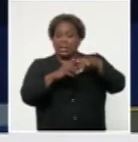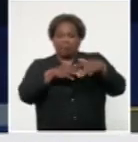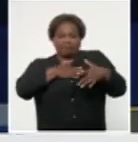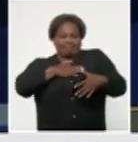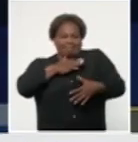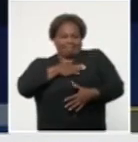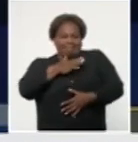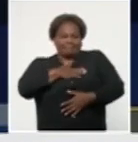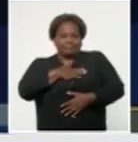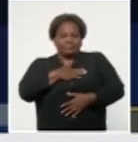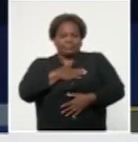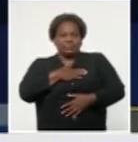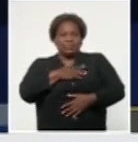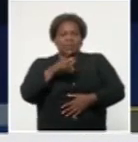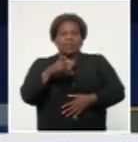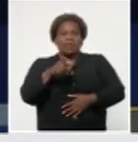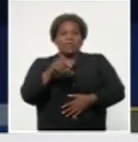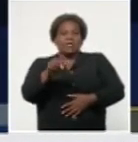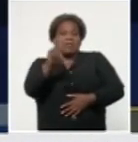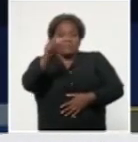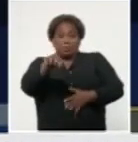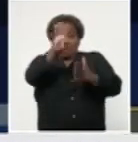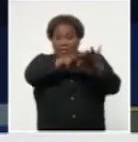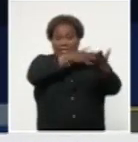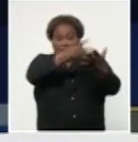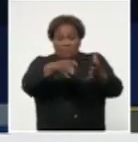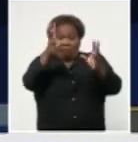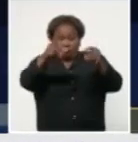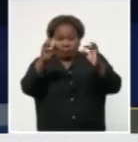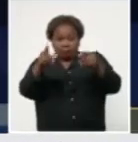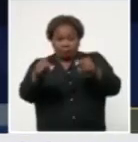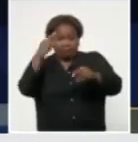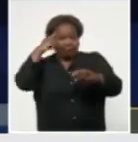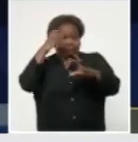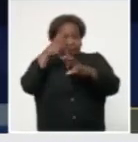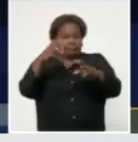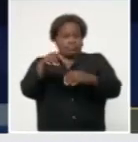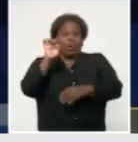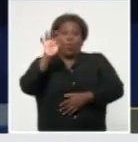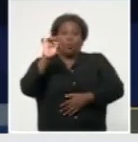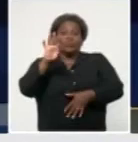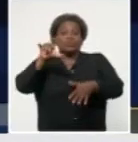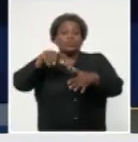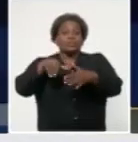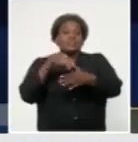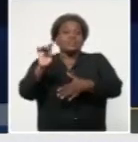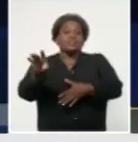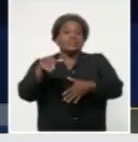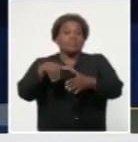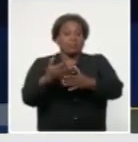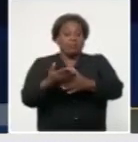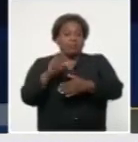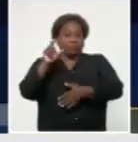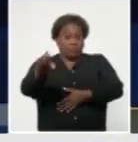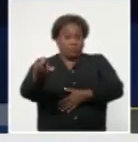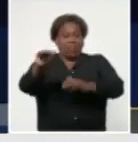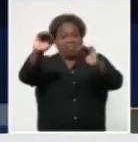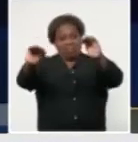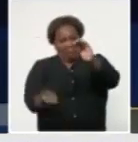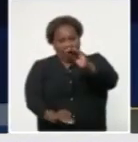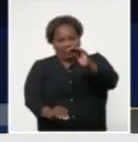the 2.44%, which is why Cuba fulfills the indicator for the first and second stage.